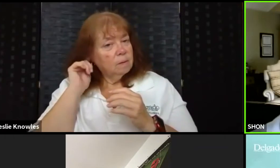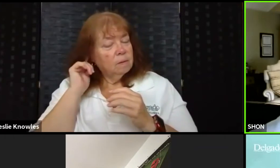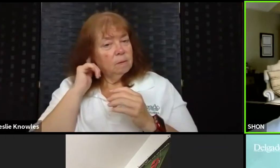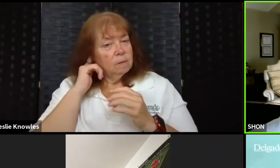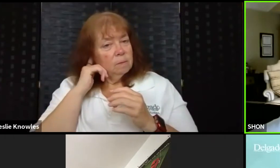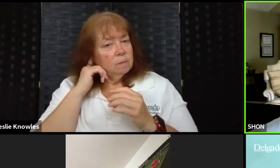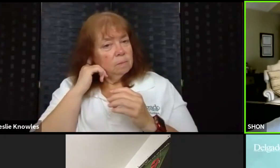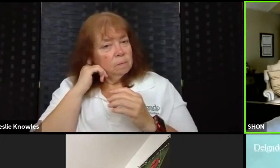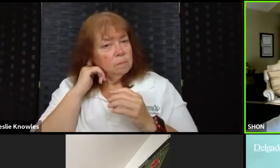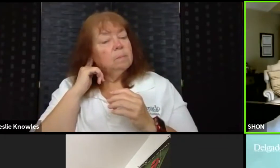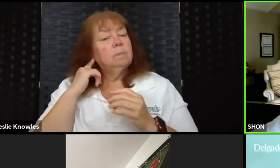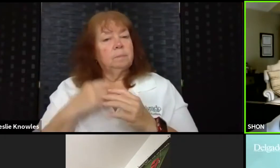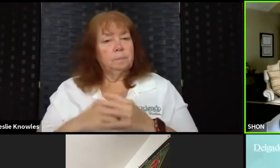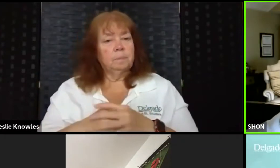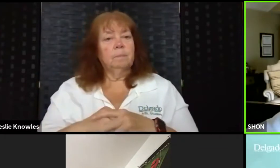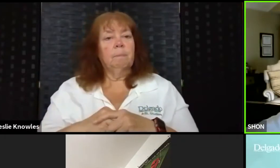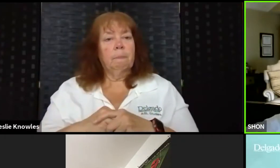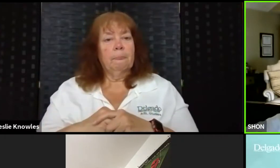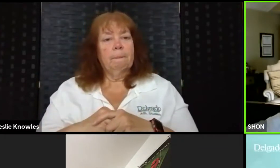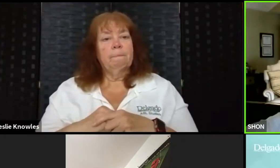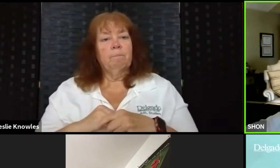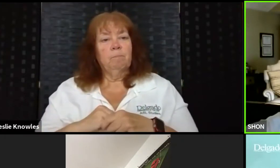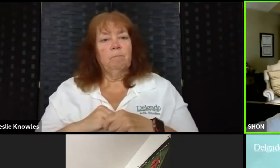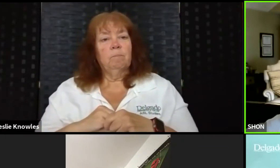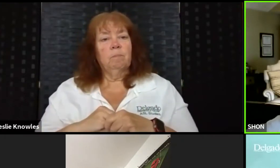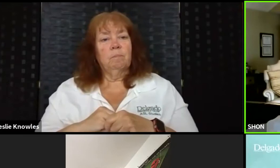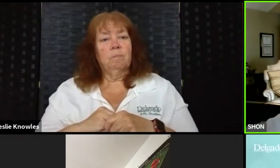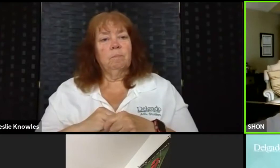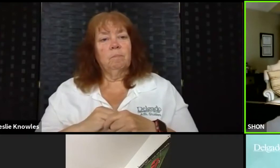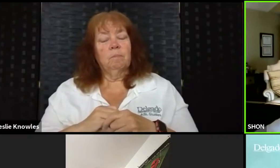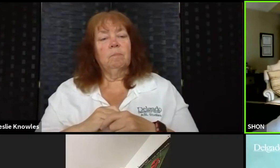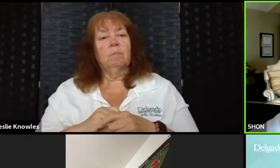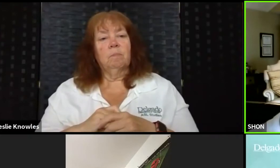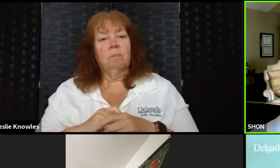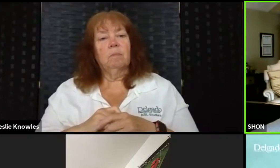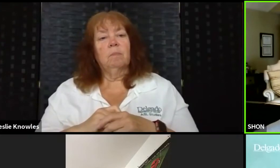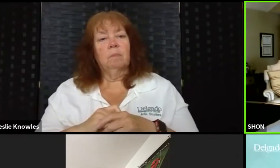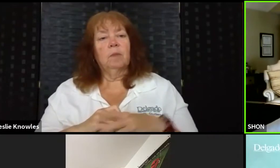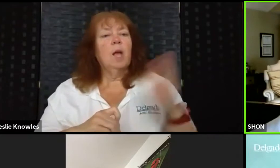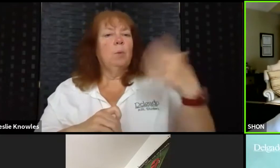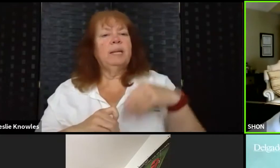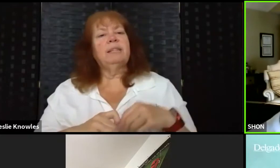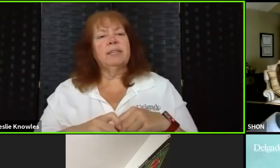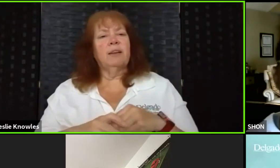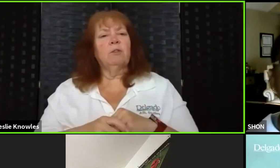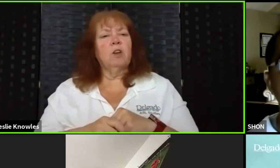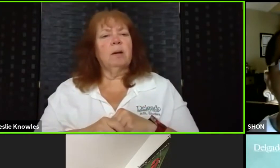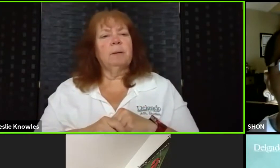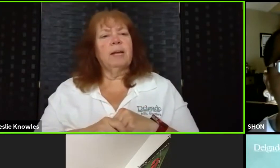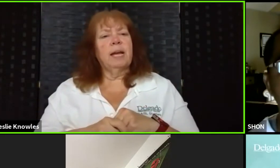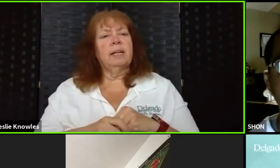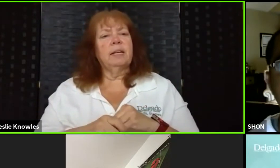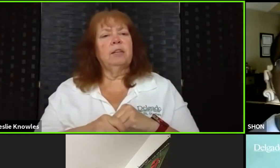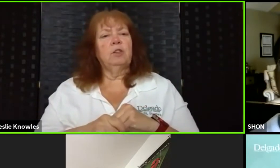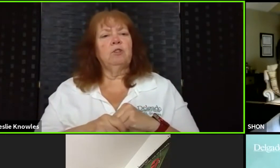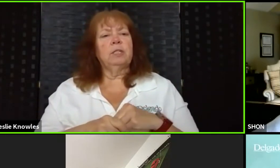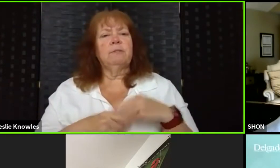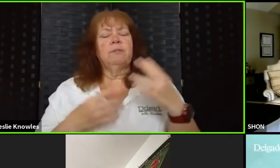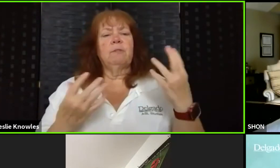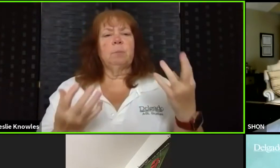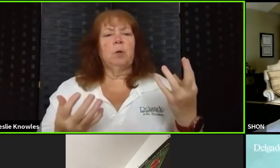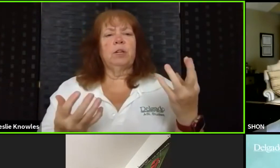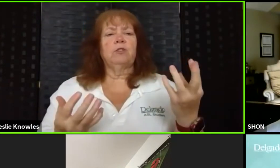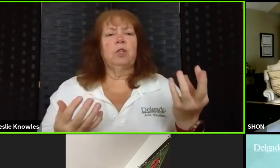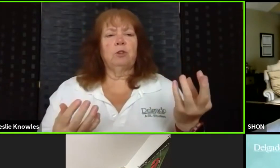law office, so I just need something kind of like after 5 or around about that 4-ish We can get together and talk about that. And usually